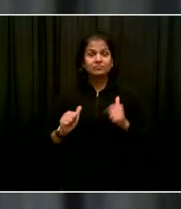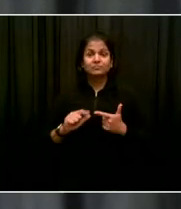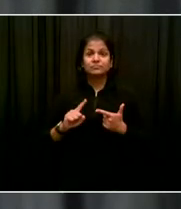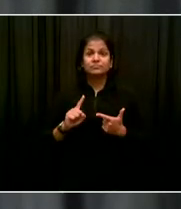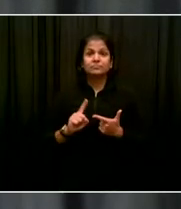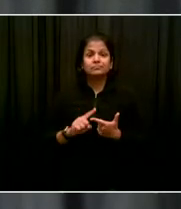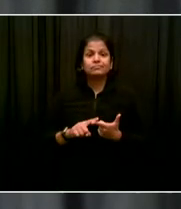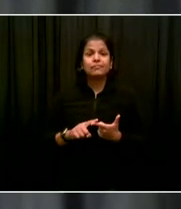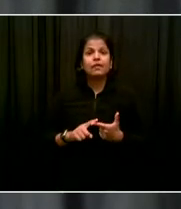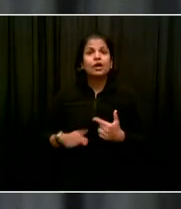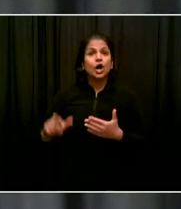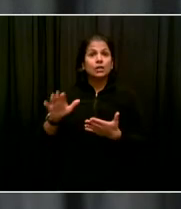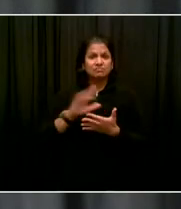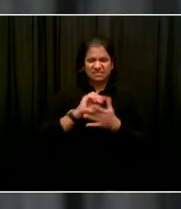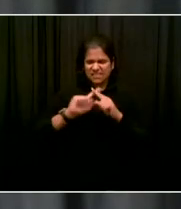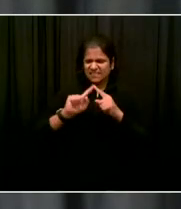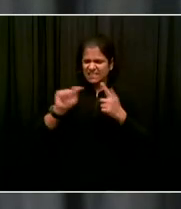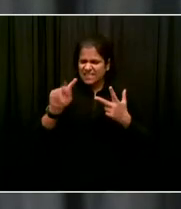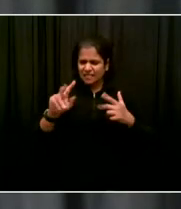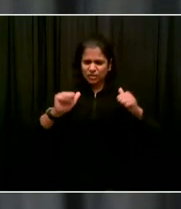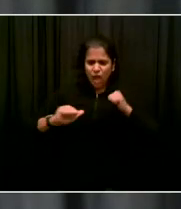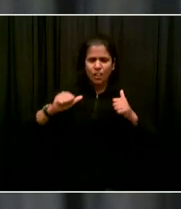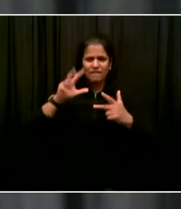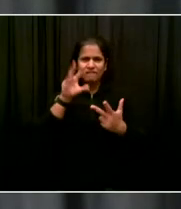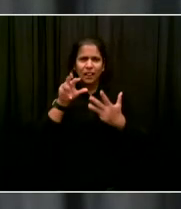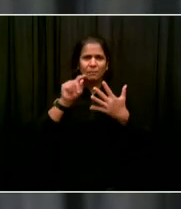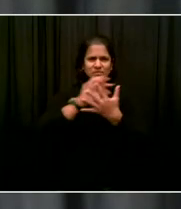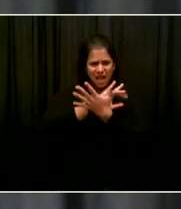our true,